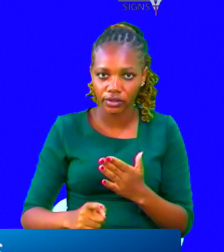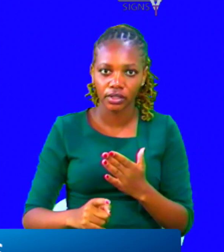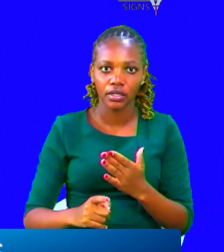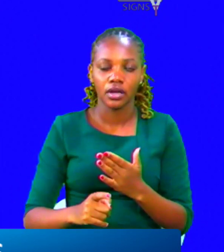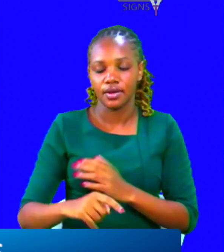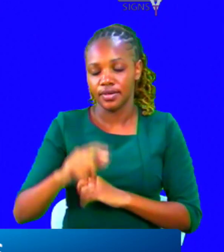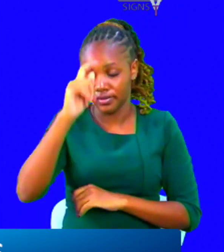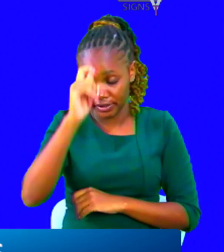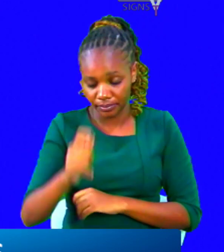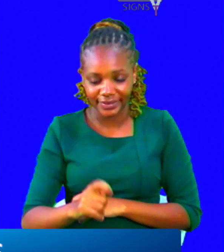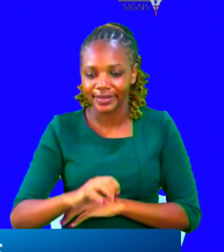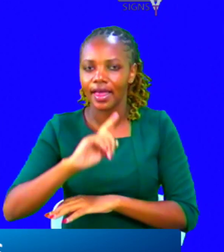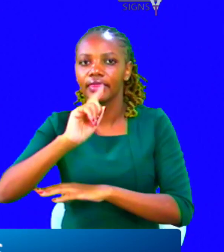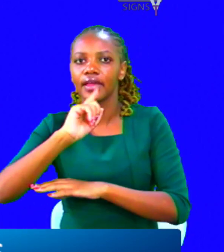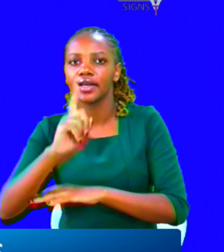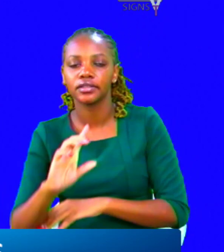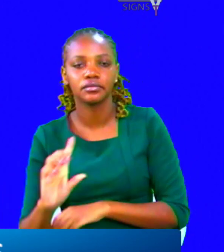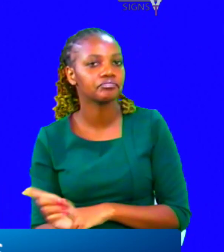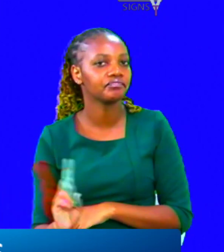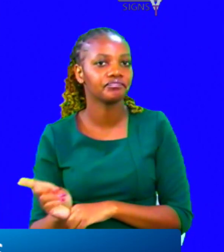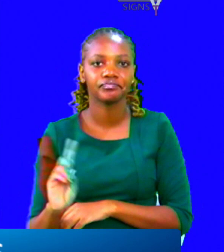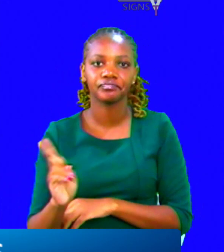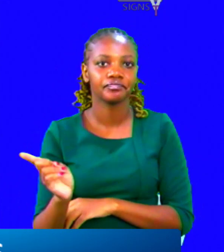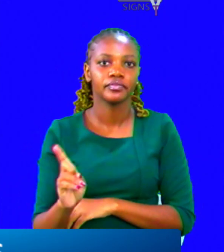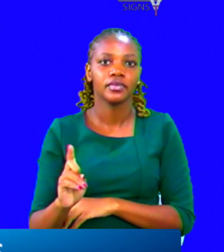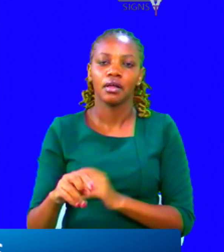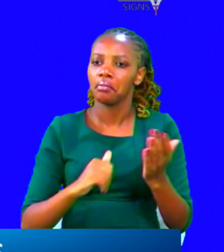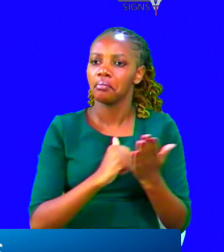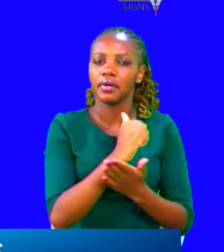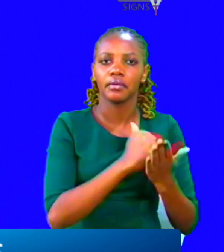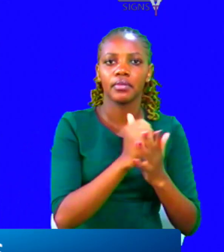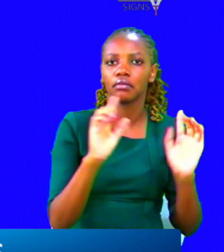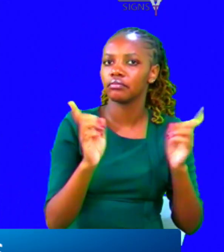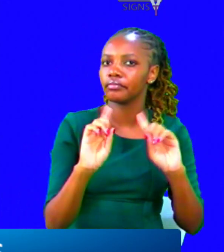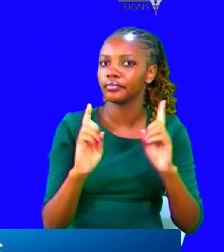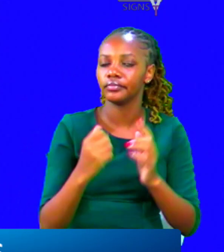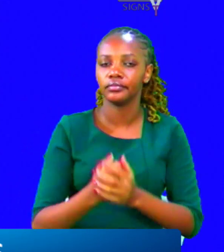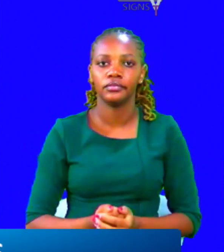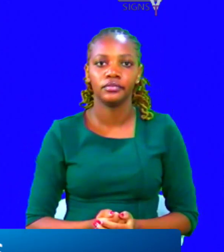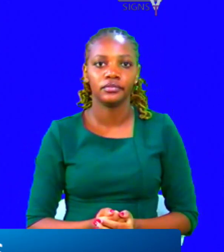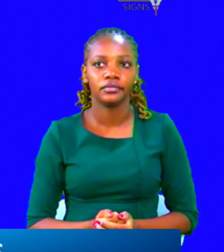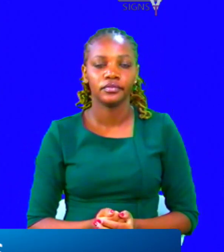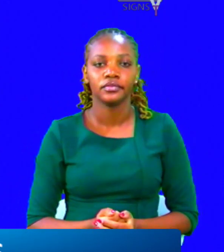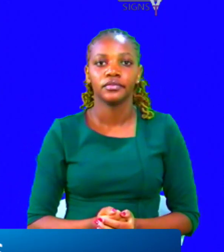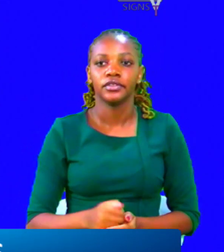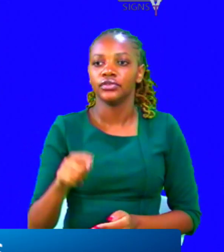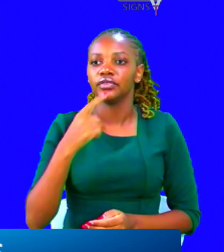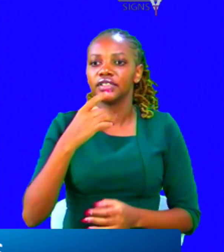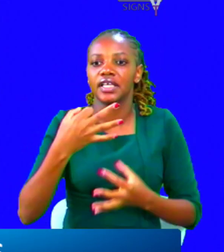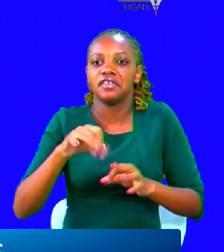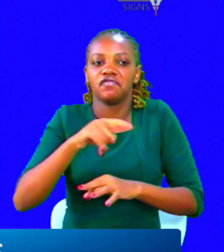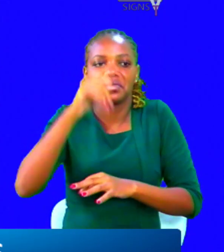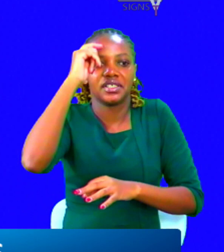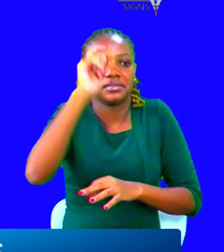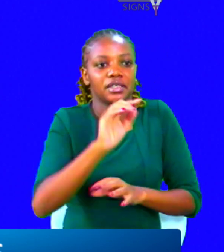of mutual respect, not with threats, not with blackmail. You must not blackmail us, that